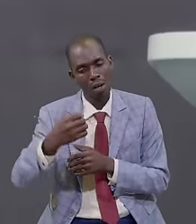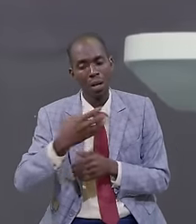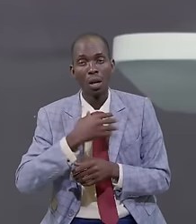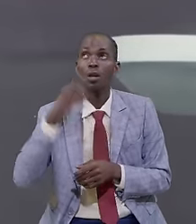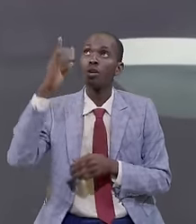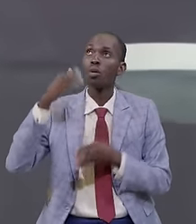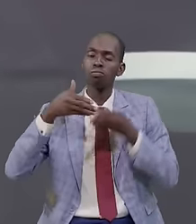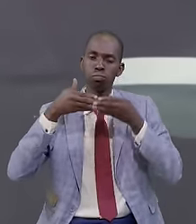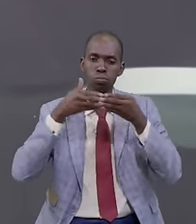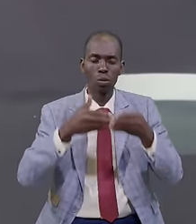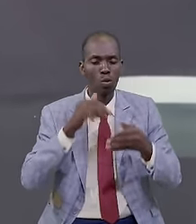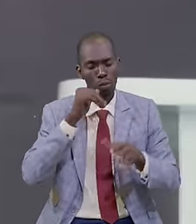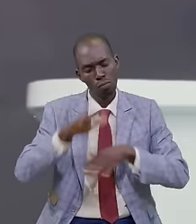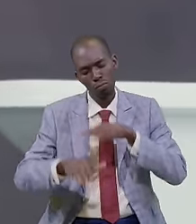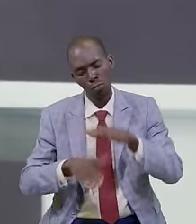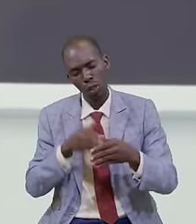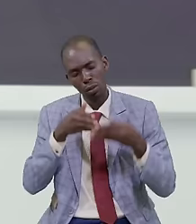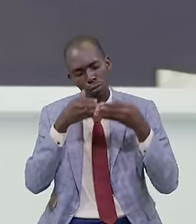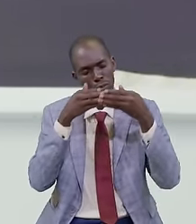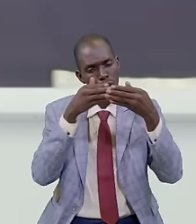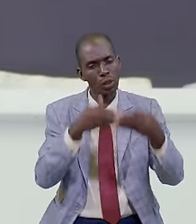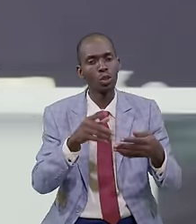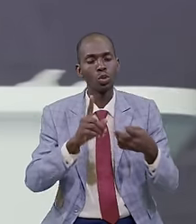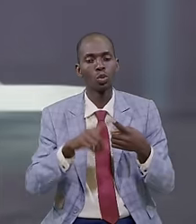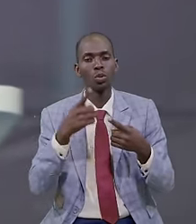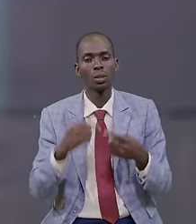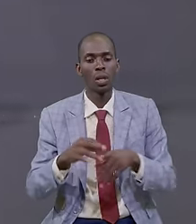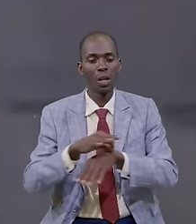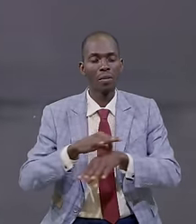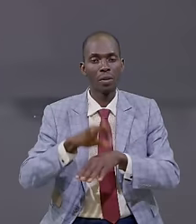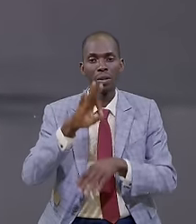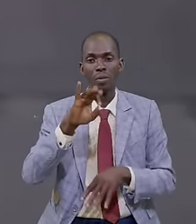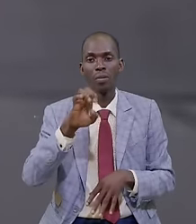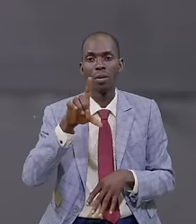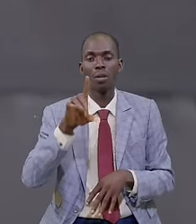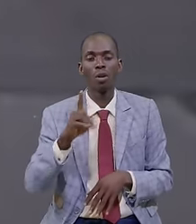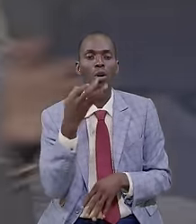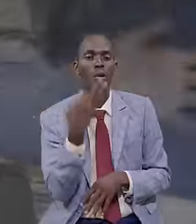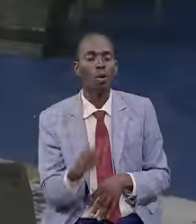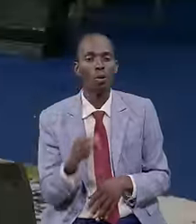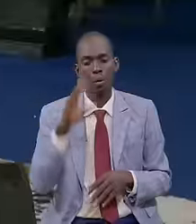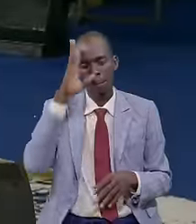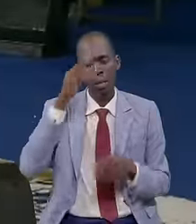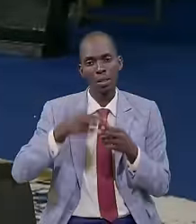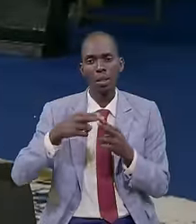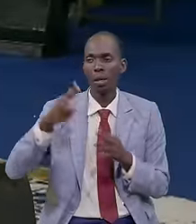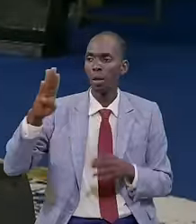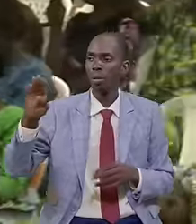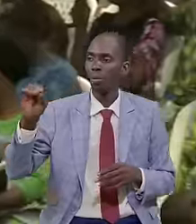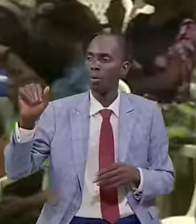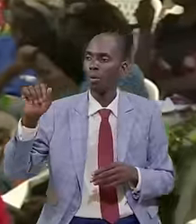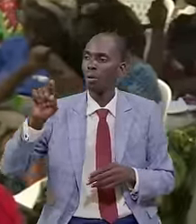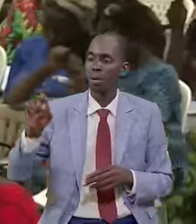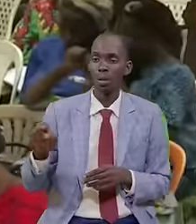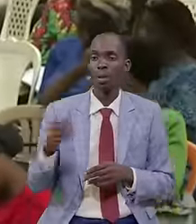Boaz came around, he greeted all the workers and he said, peace be unto you, God bless you. And he replied, God bless